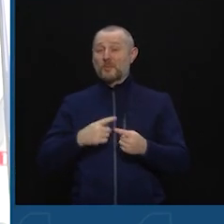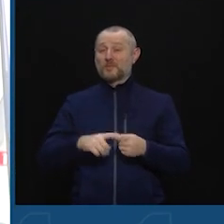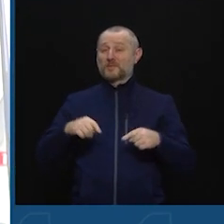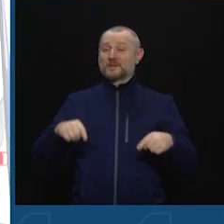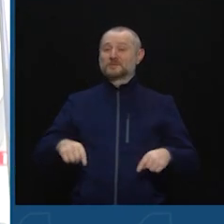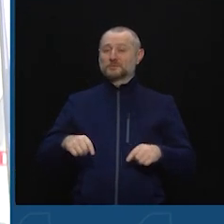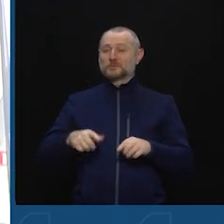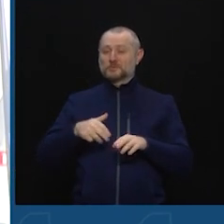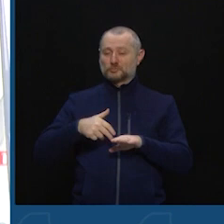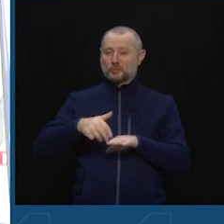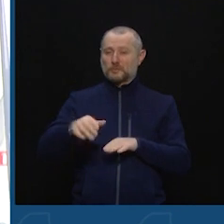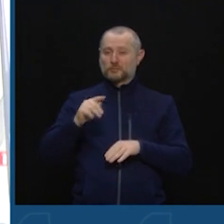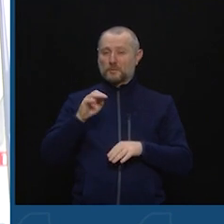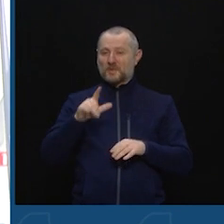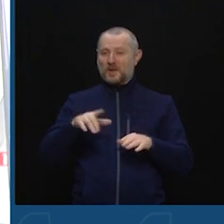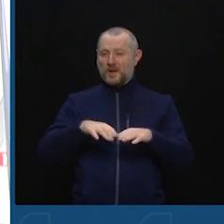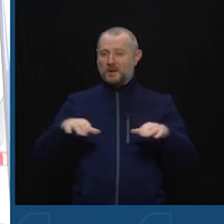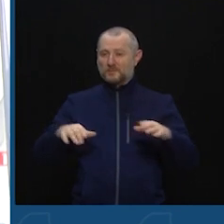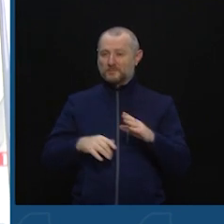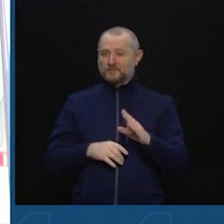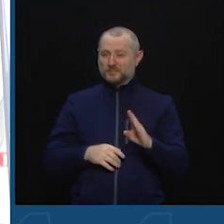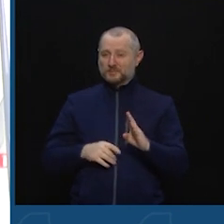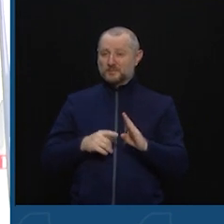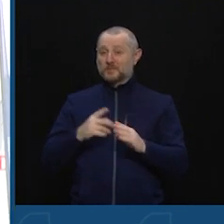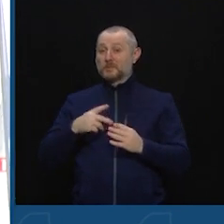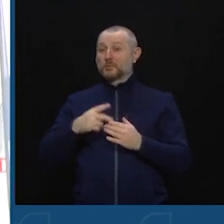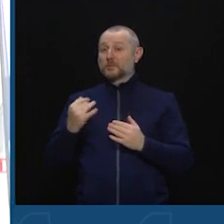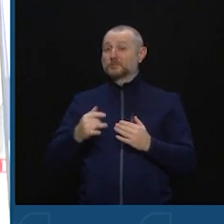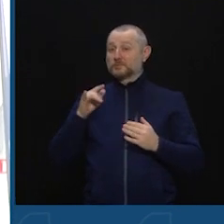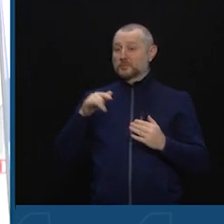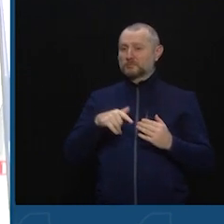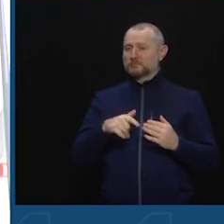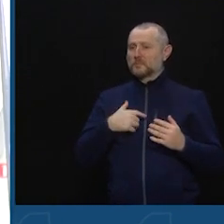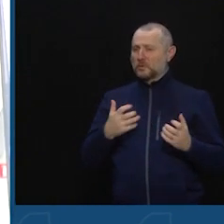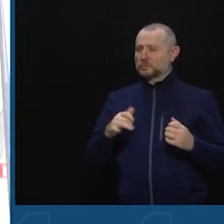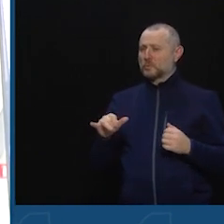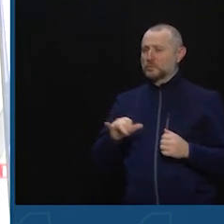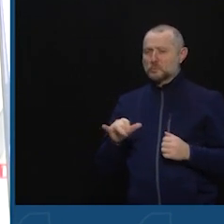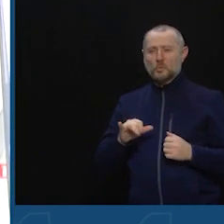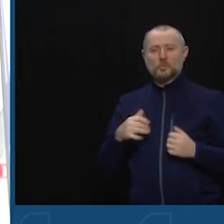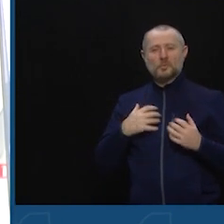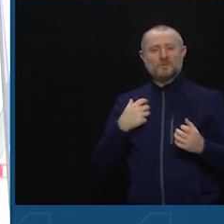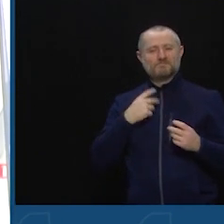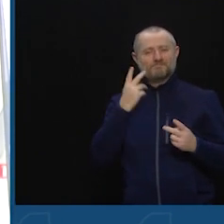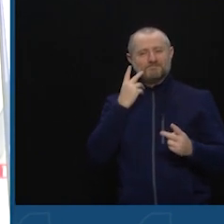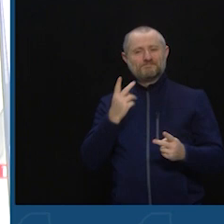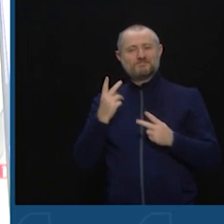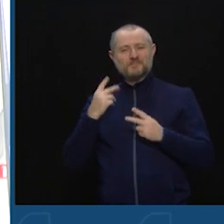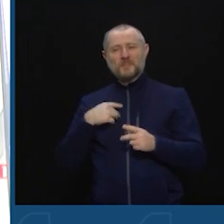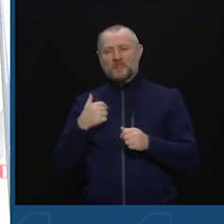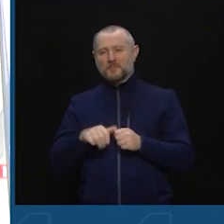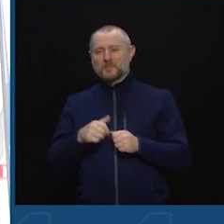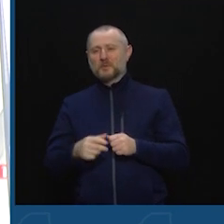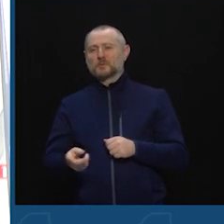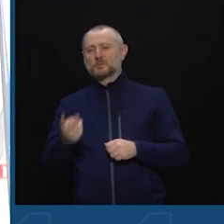the airport project, I do want to join you, Mr. Mayor, in mourning the two police officers. We are all in